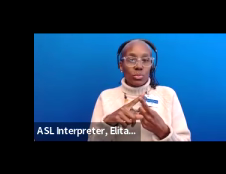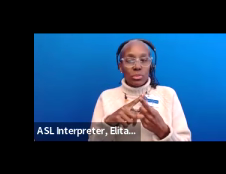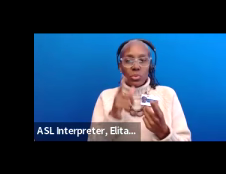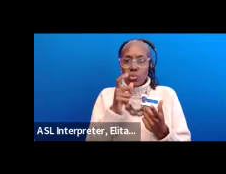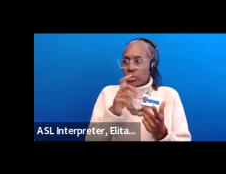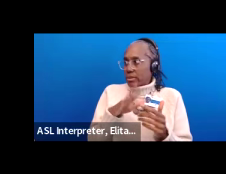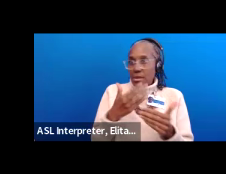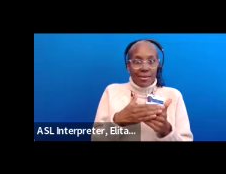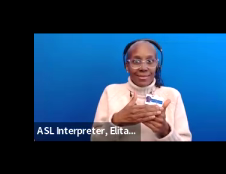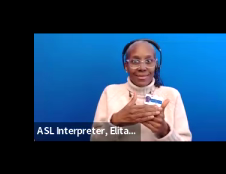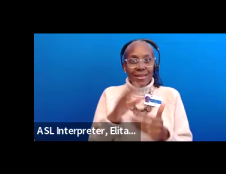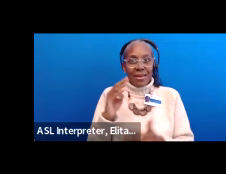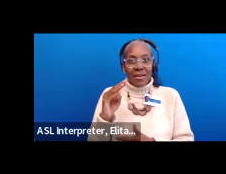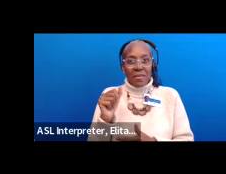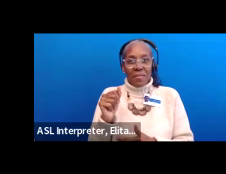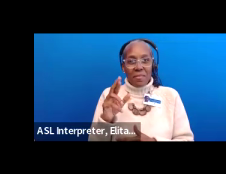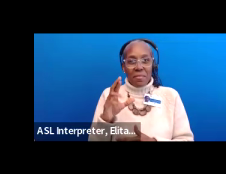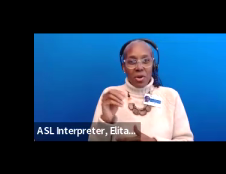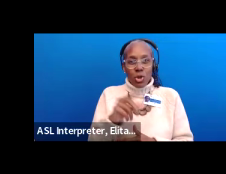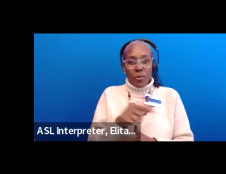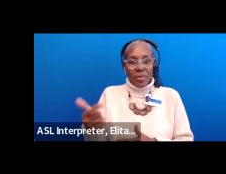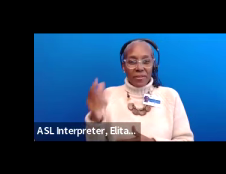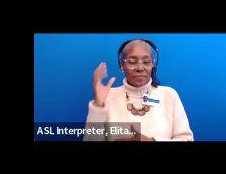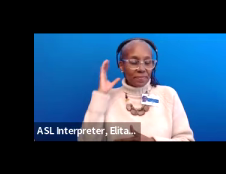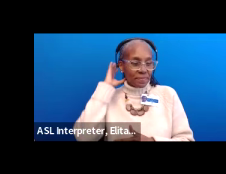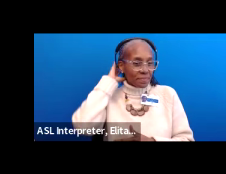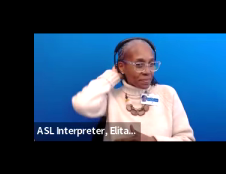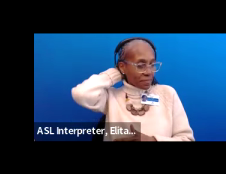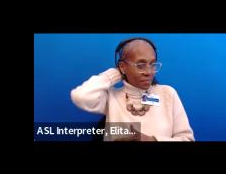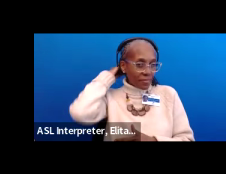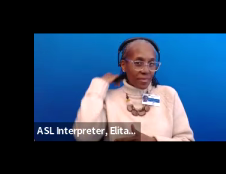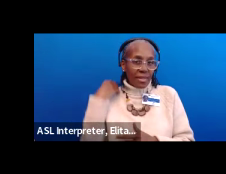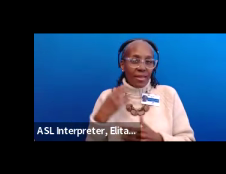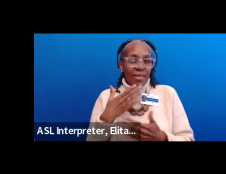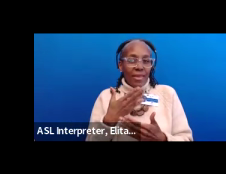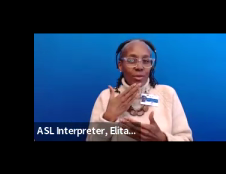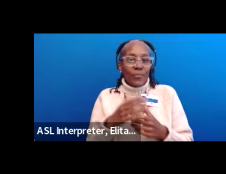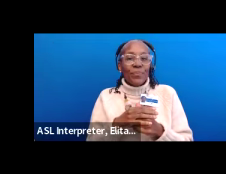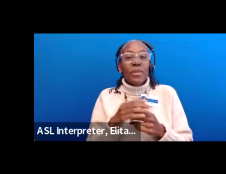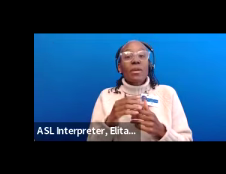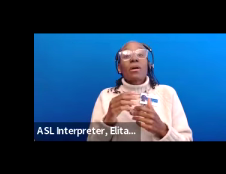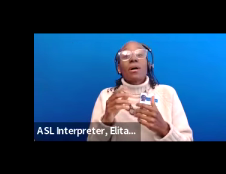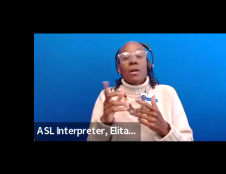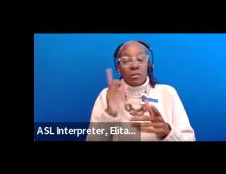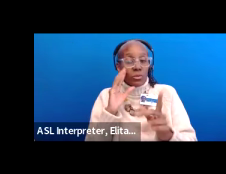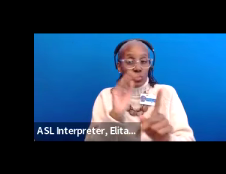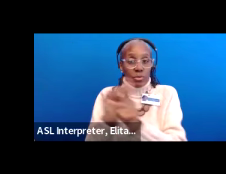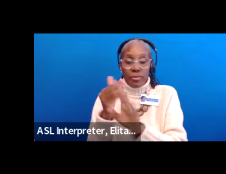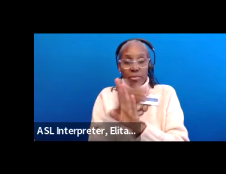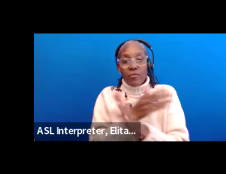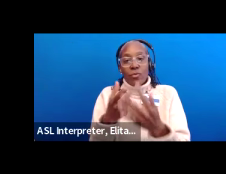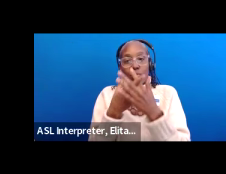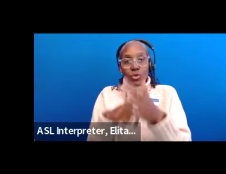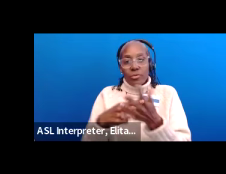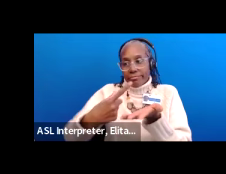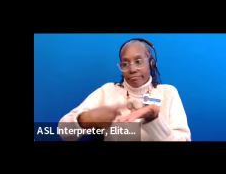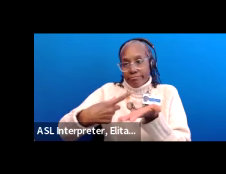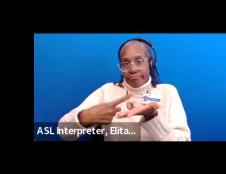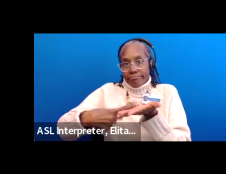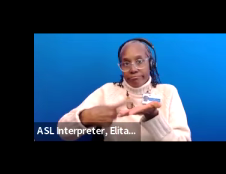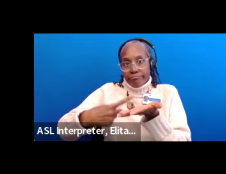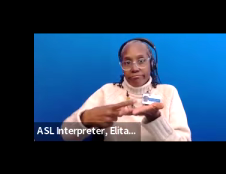who's next? I think Marco. I think we're going back to Marco. Thanks, Chet. Thank you. So just a reminder before we get into our panel